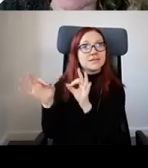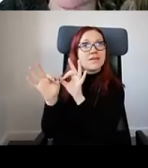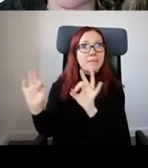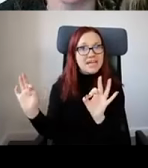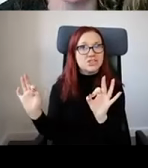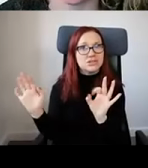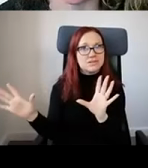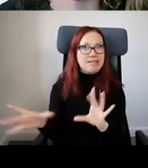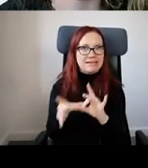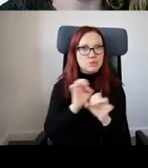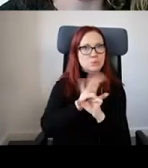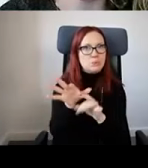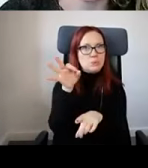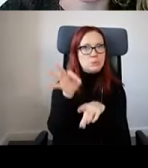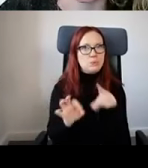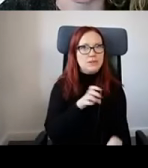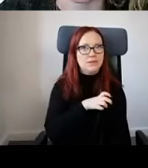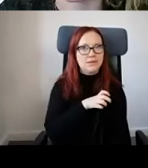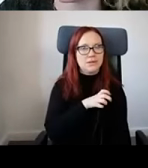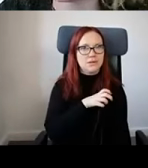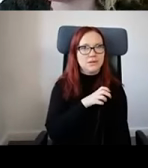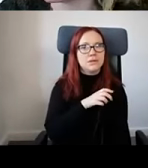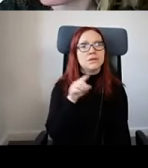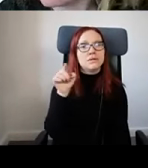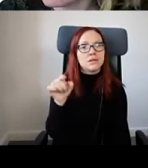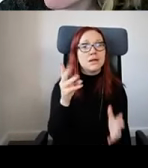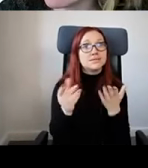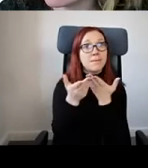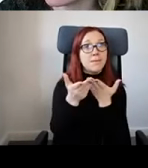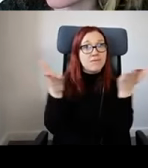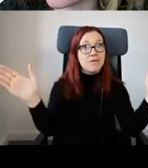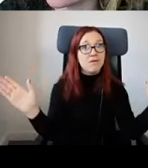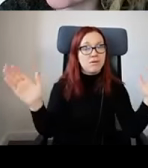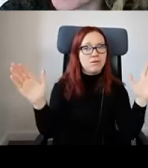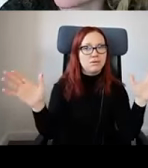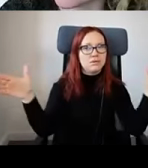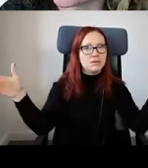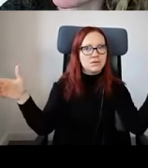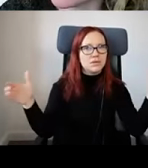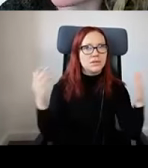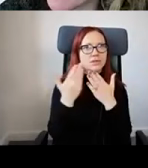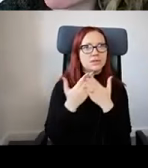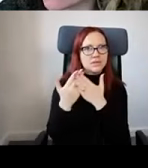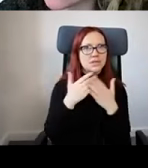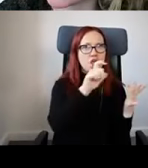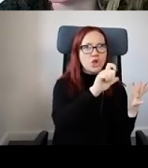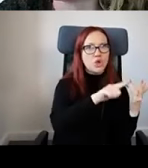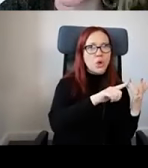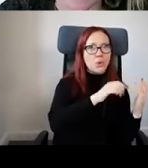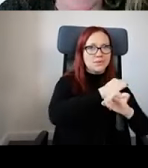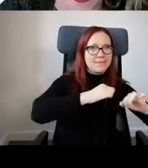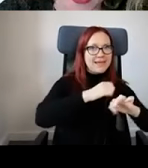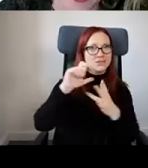specific anxiety, and some of the bigger studies, I think CoSpace and CoSpice may have